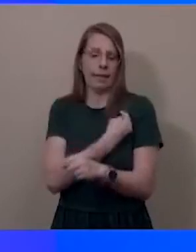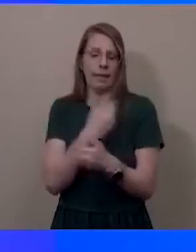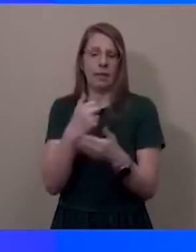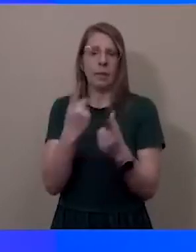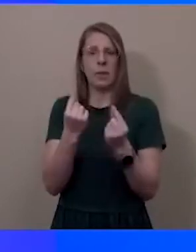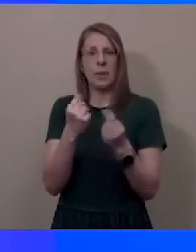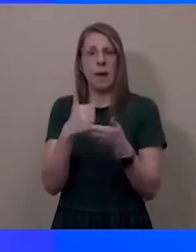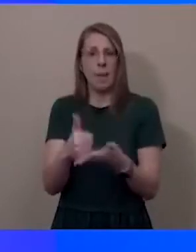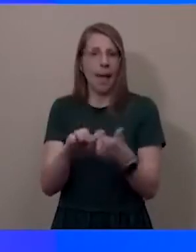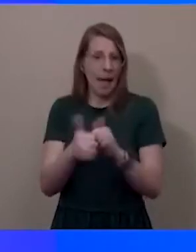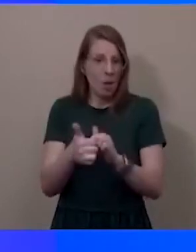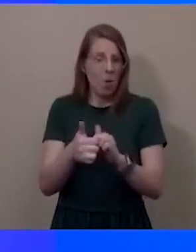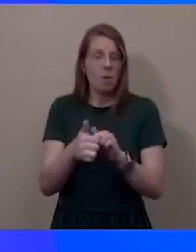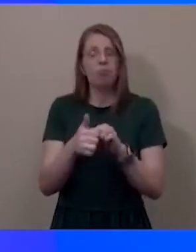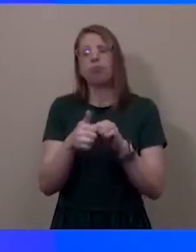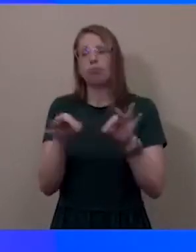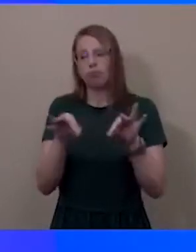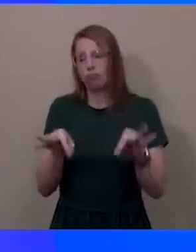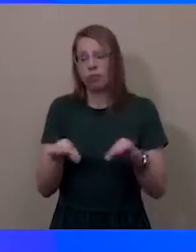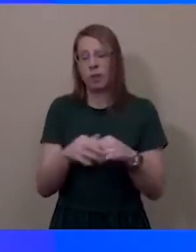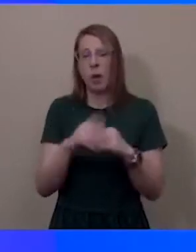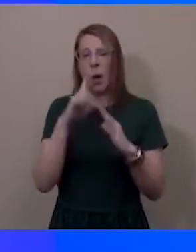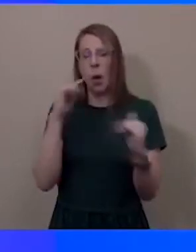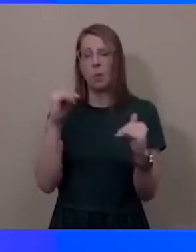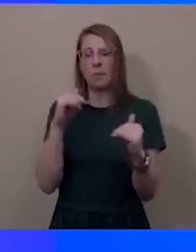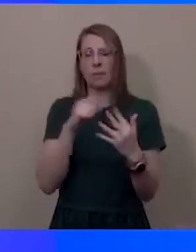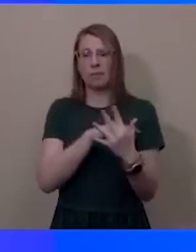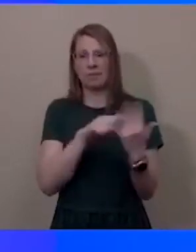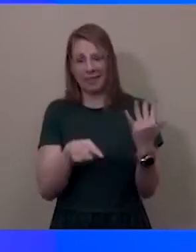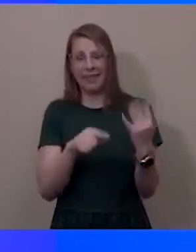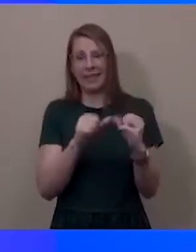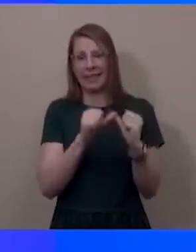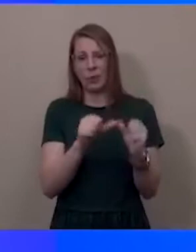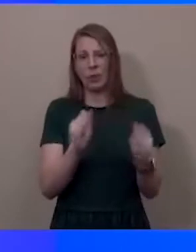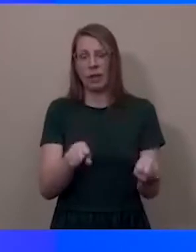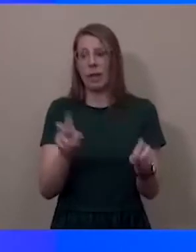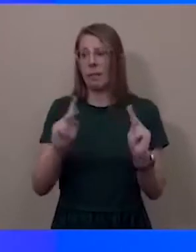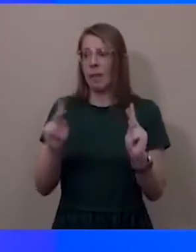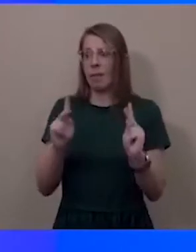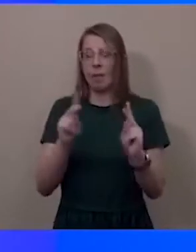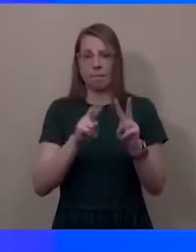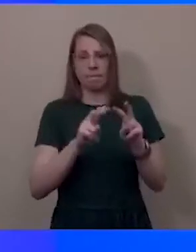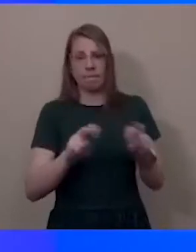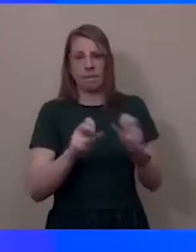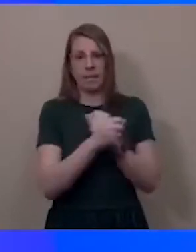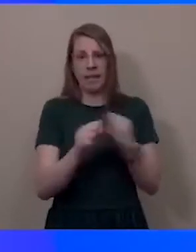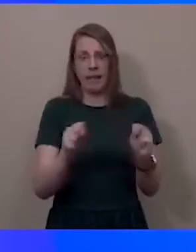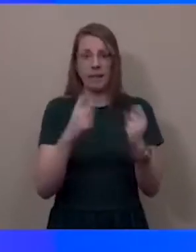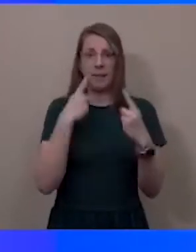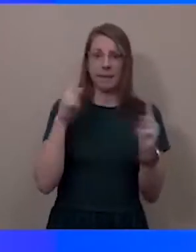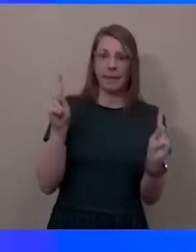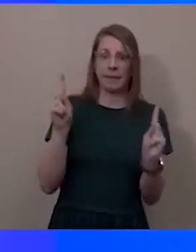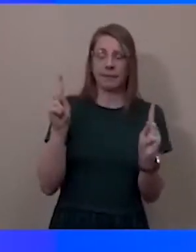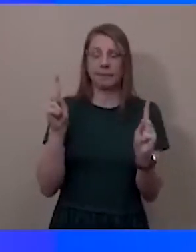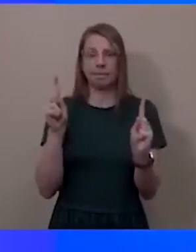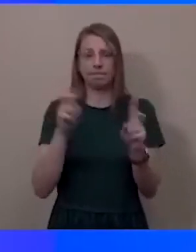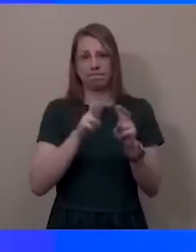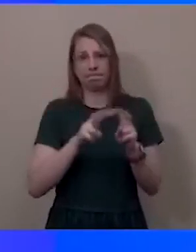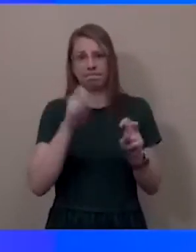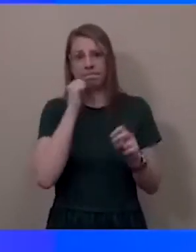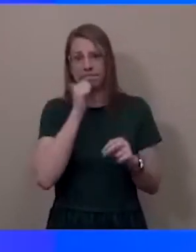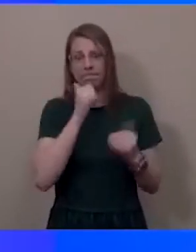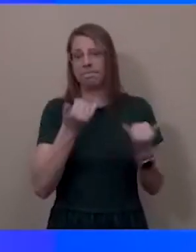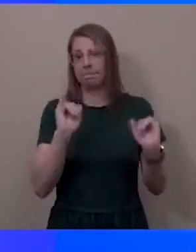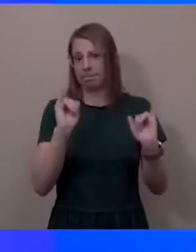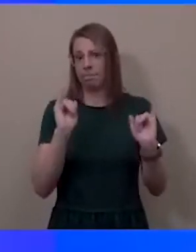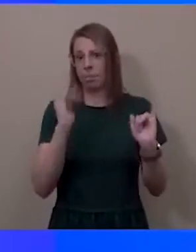hopefully those things can continue. We know that the people that are looking at safety and efficacy are doing so every day. Again,